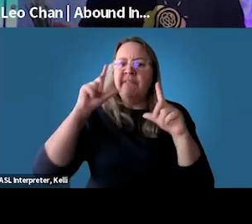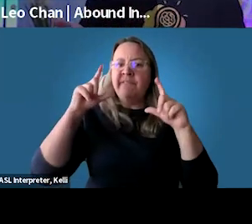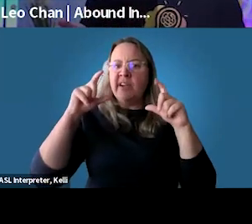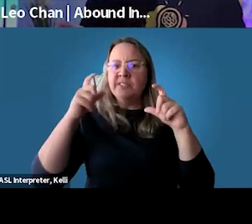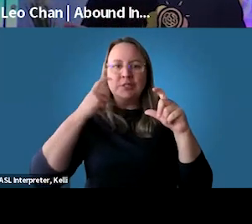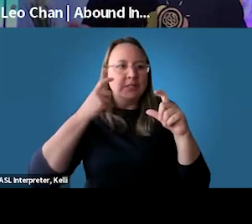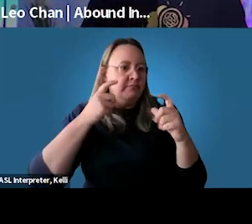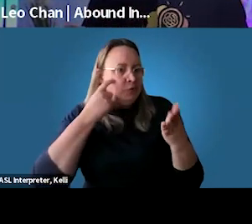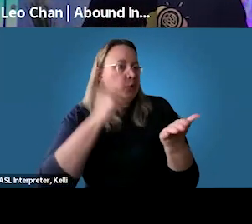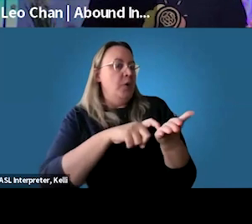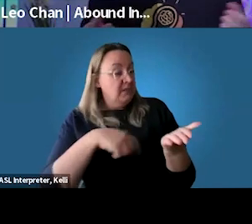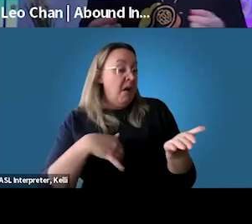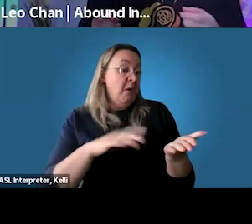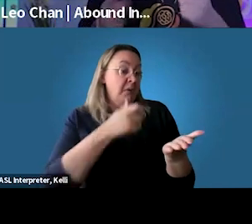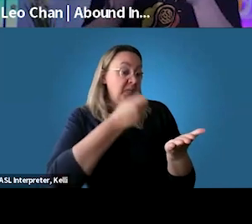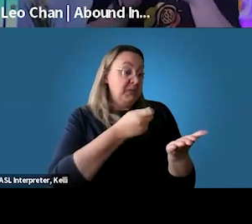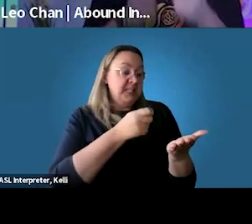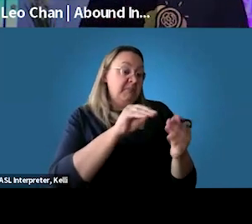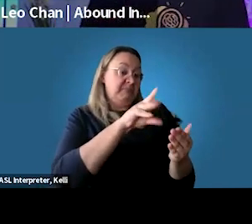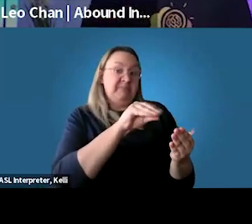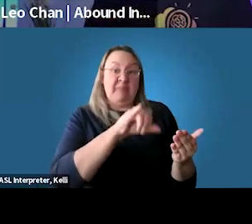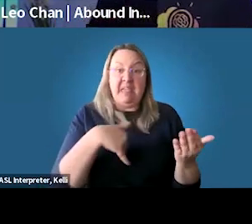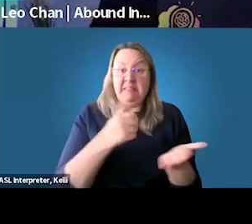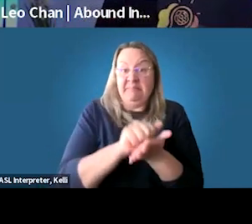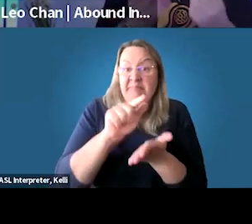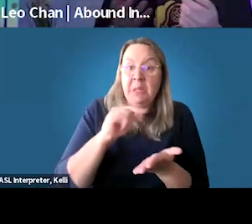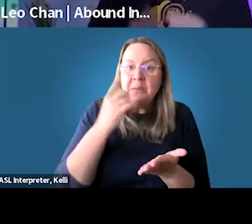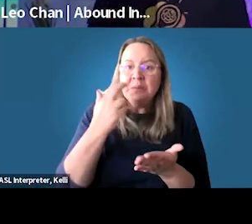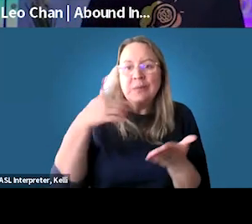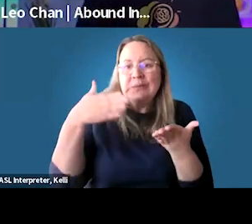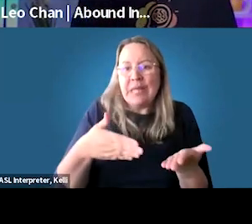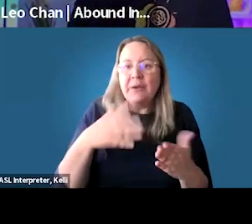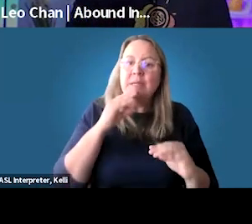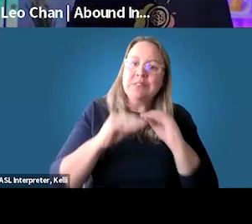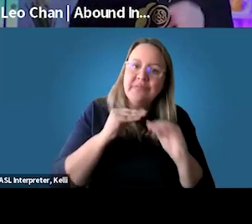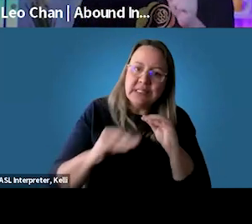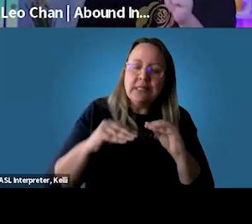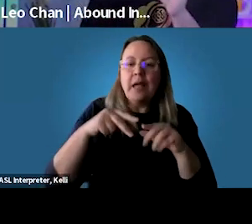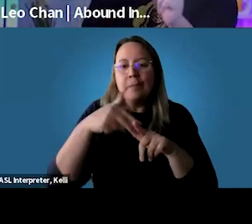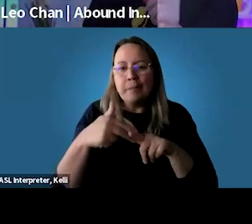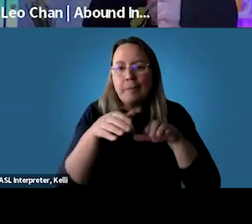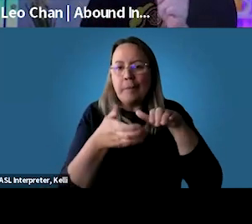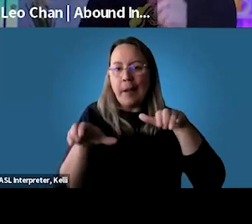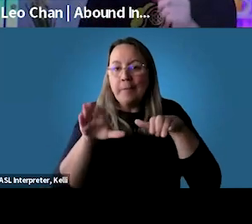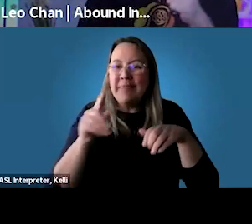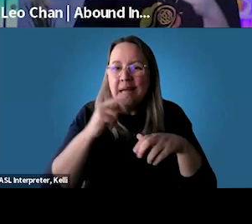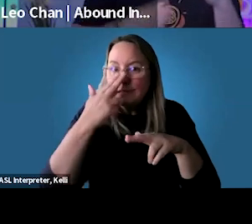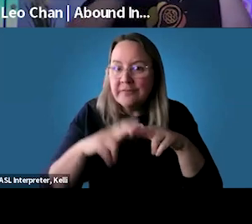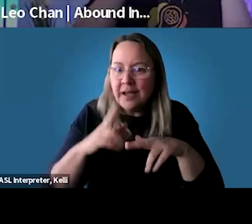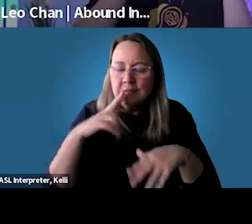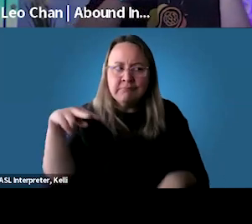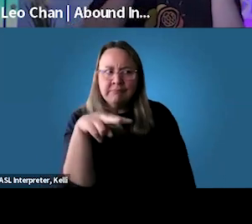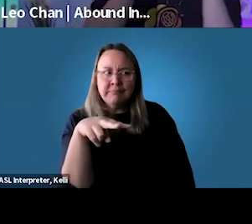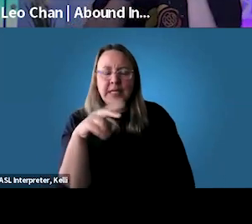happened to snap it because it was sort of an interesting thing. But that's why he was there. He was actually fixing a pipe. But it is fun if you look at